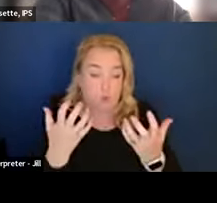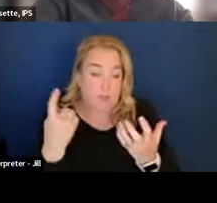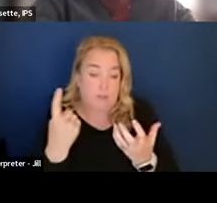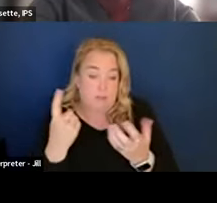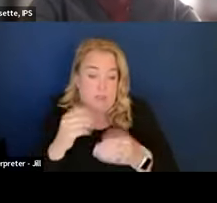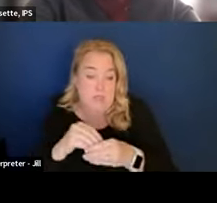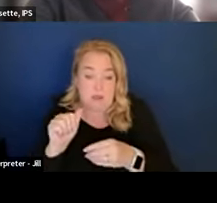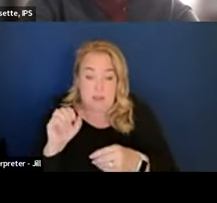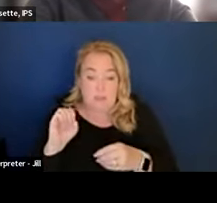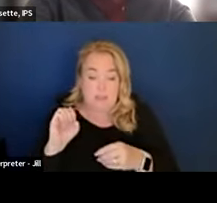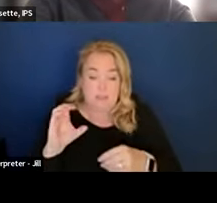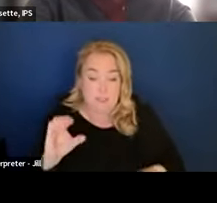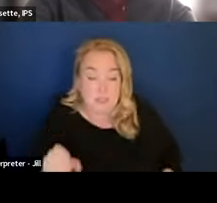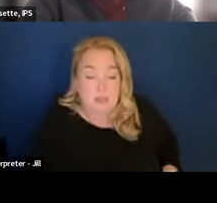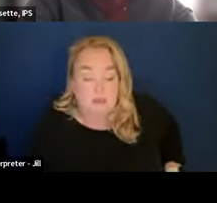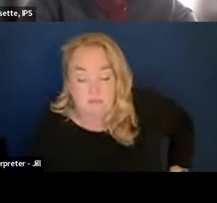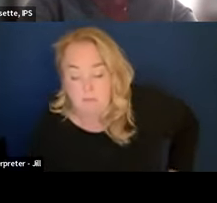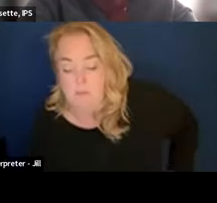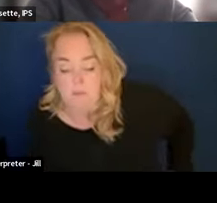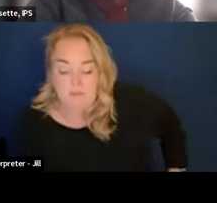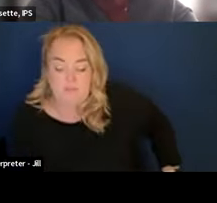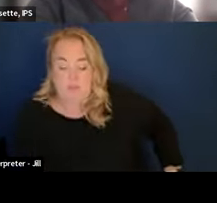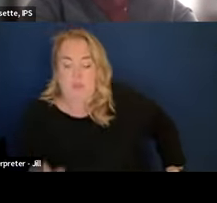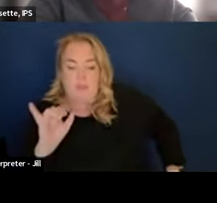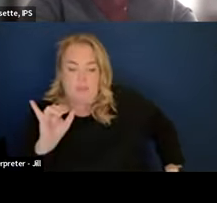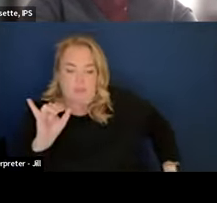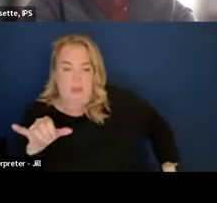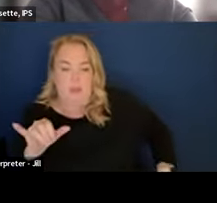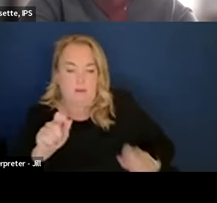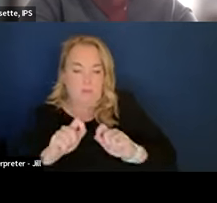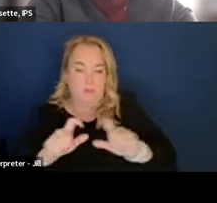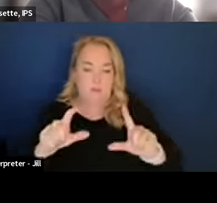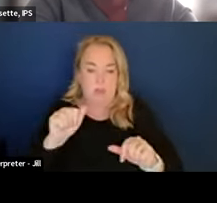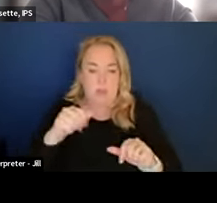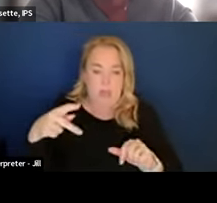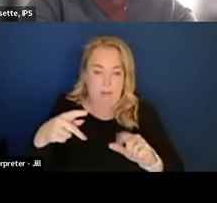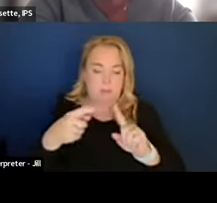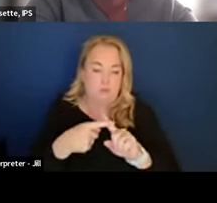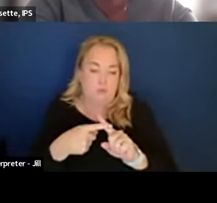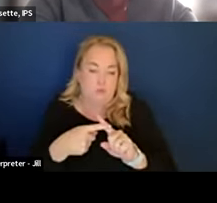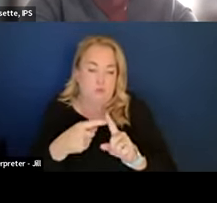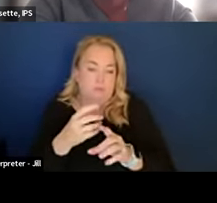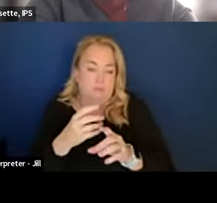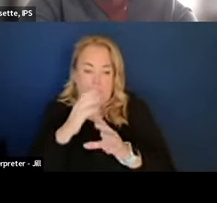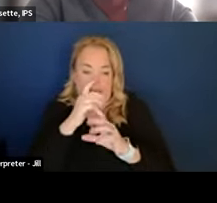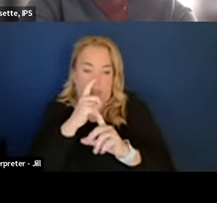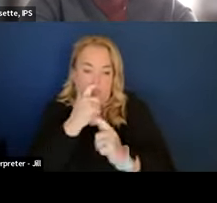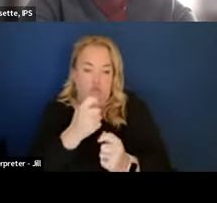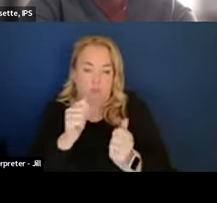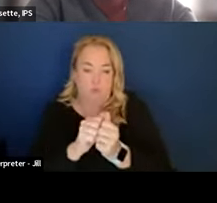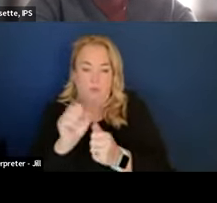in AEC, they can go on that app and say, okay, here's where you can get them interested in STEM. Here's where they can